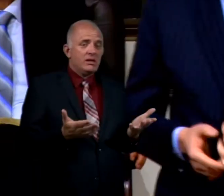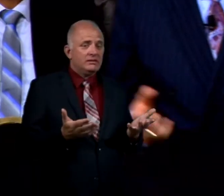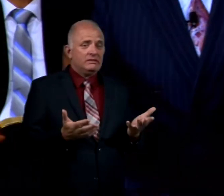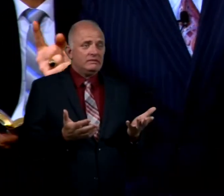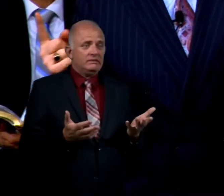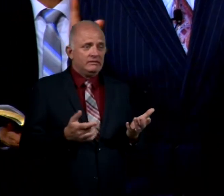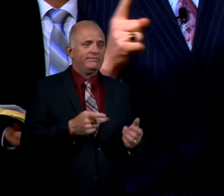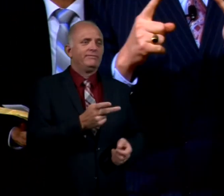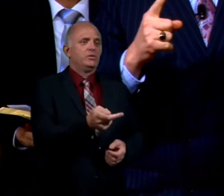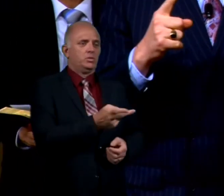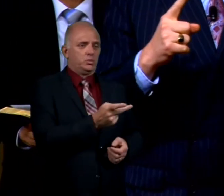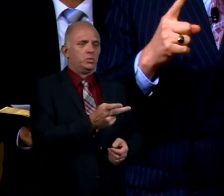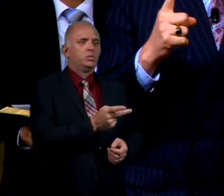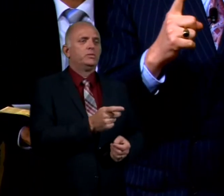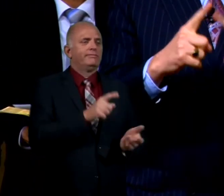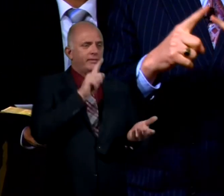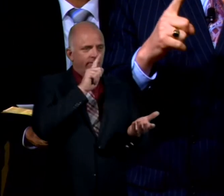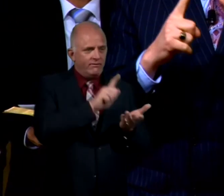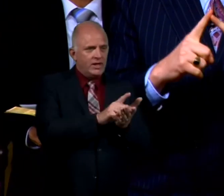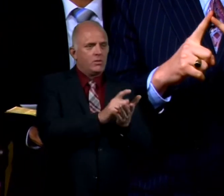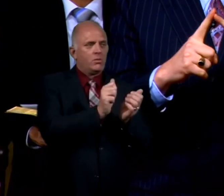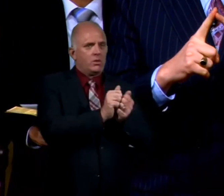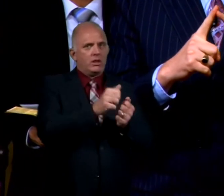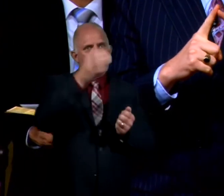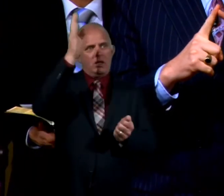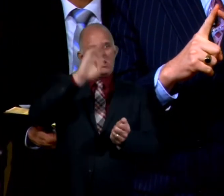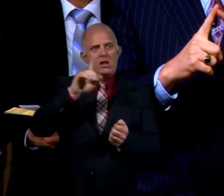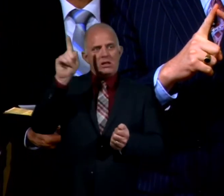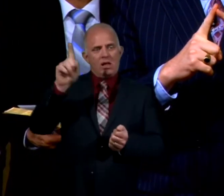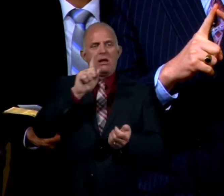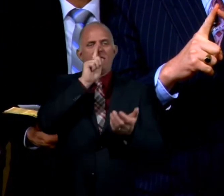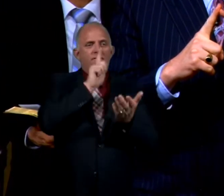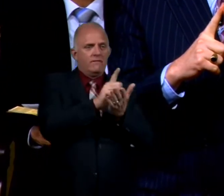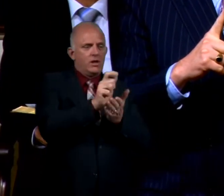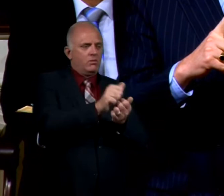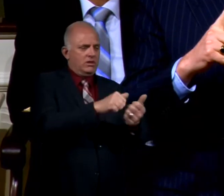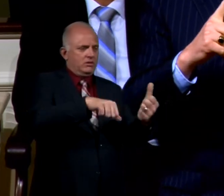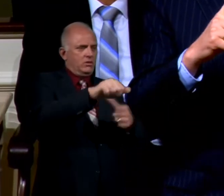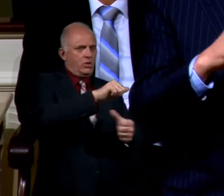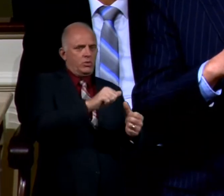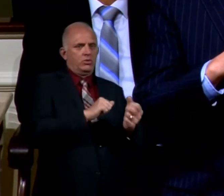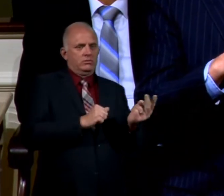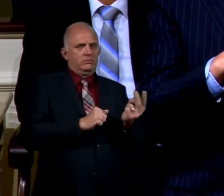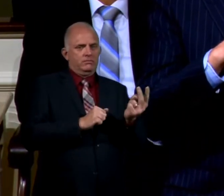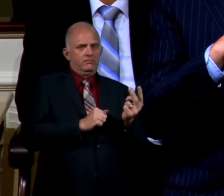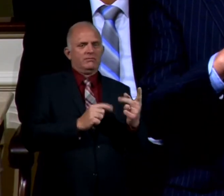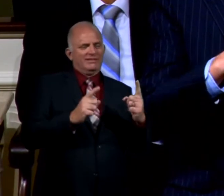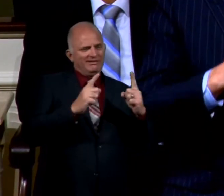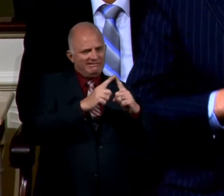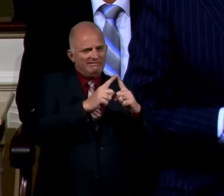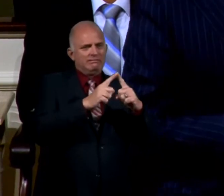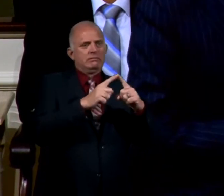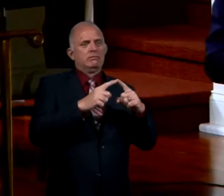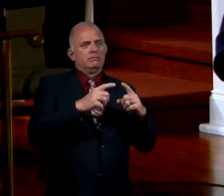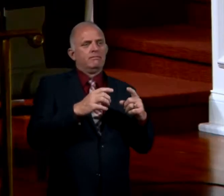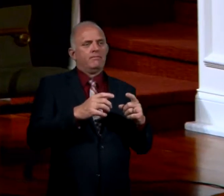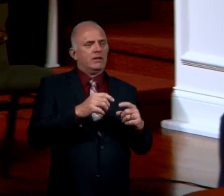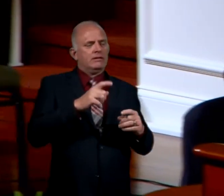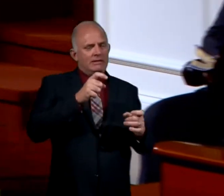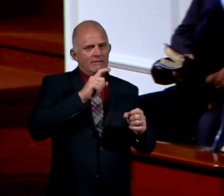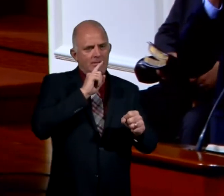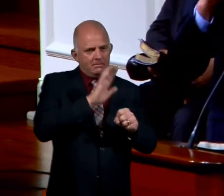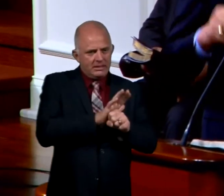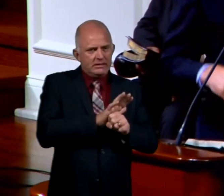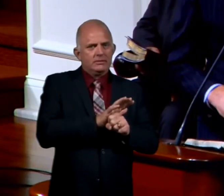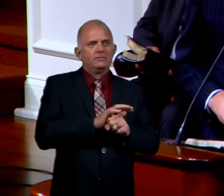fall deeply in love with God and stay in love with each other. And make a decision. You're committed. Commit to do